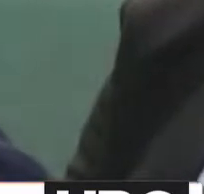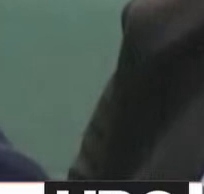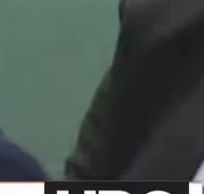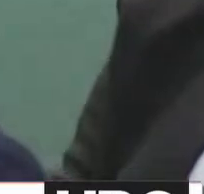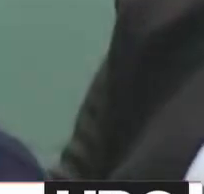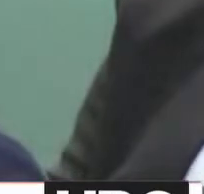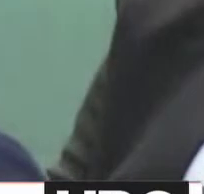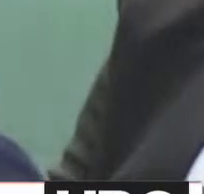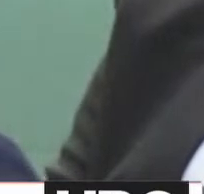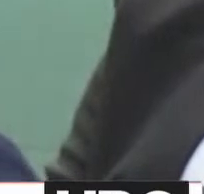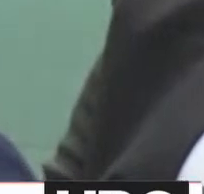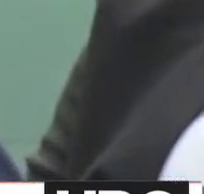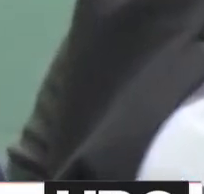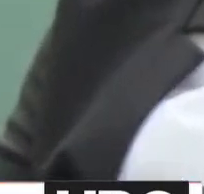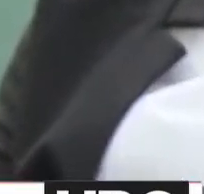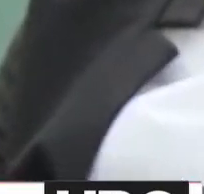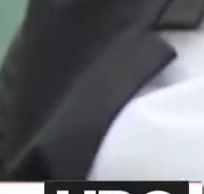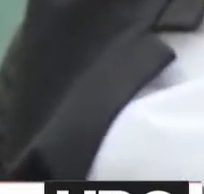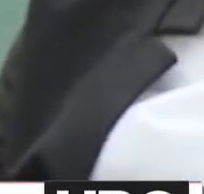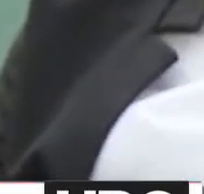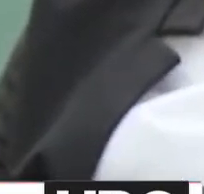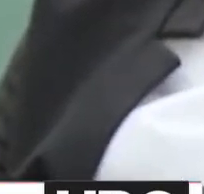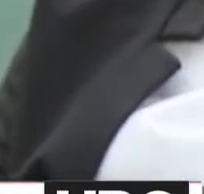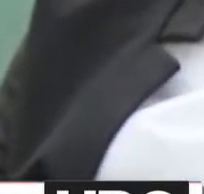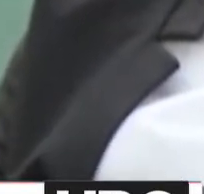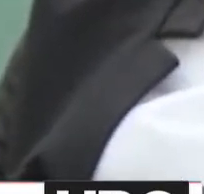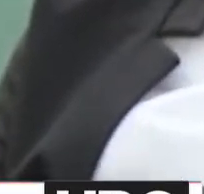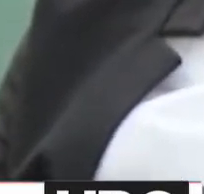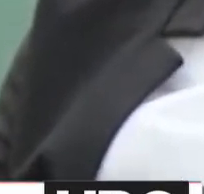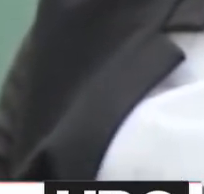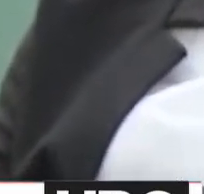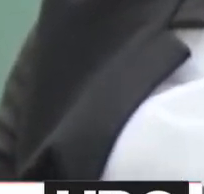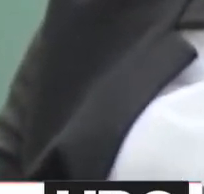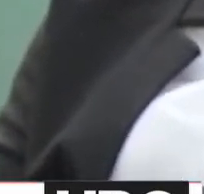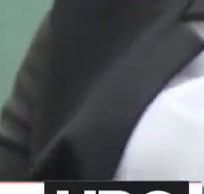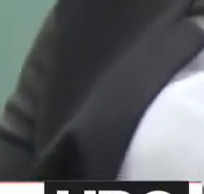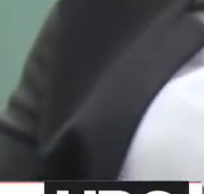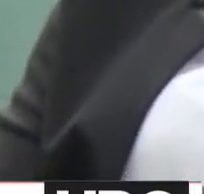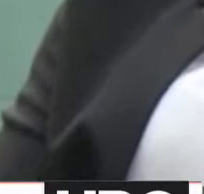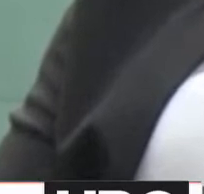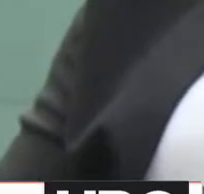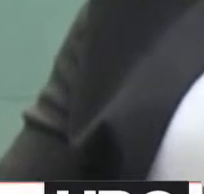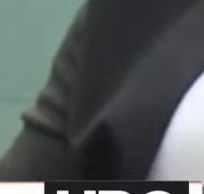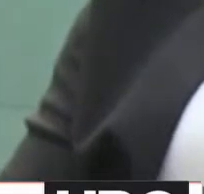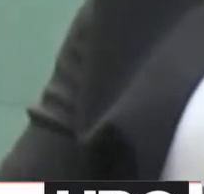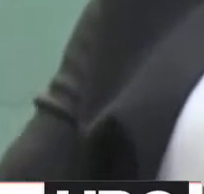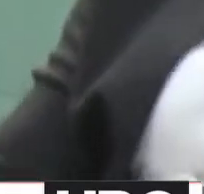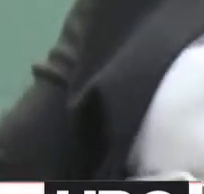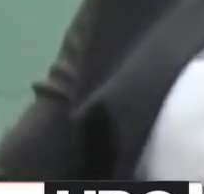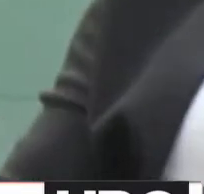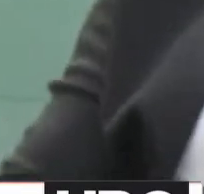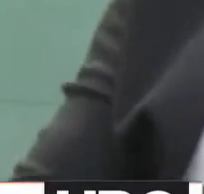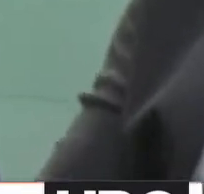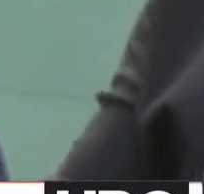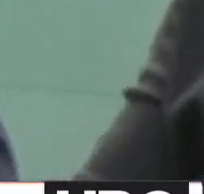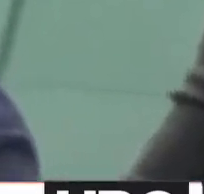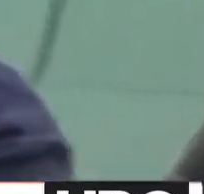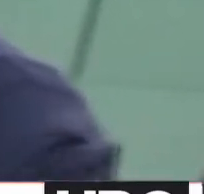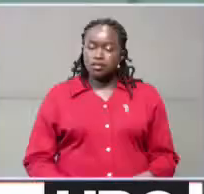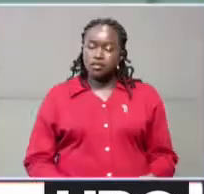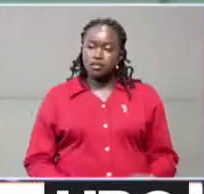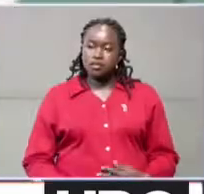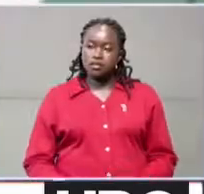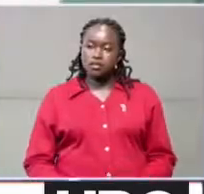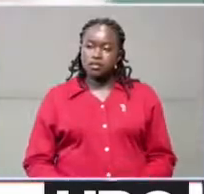2020 it is that plan that we are going to use to make sure that we regret and all the water will go to other